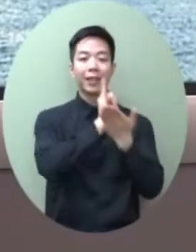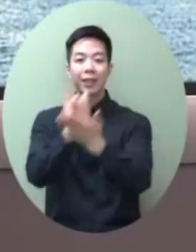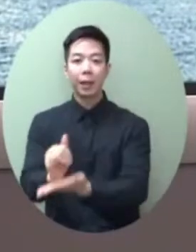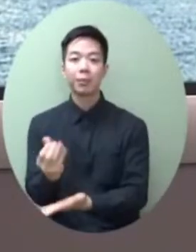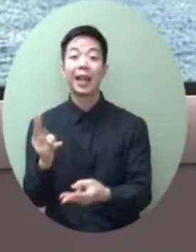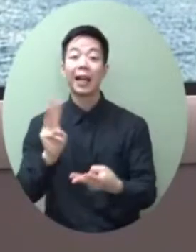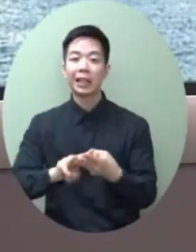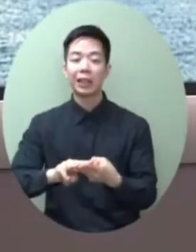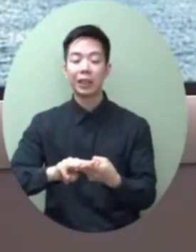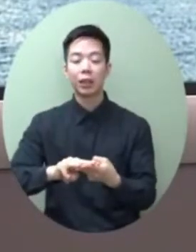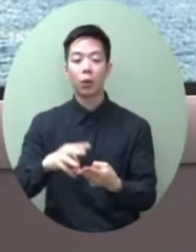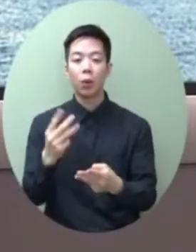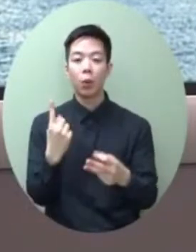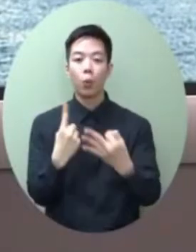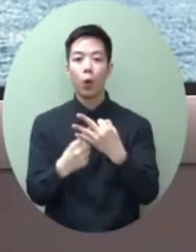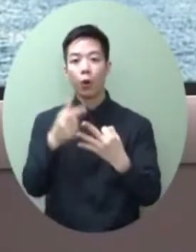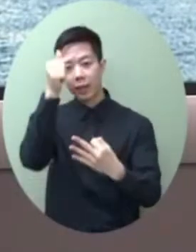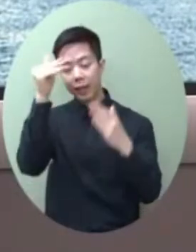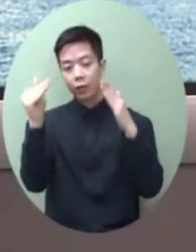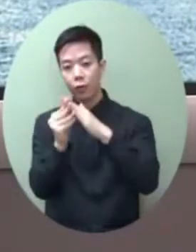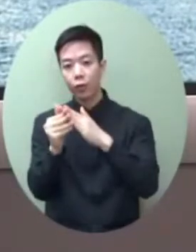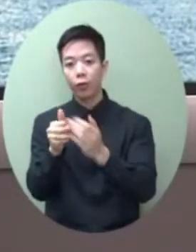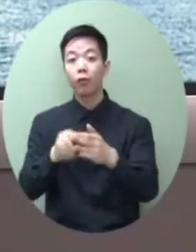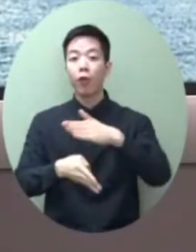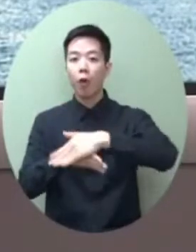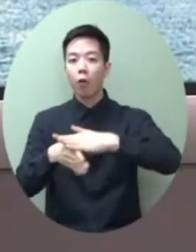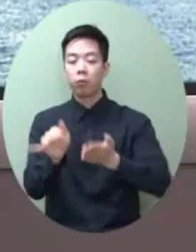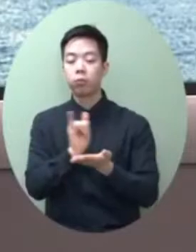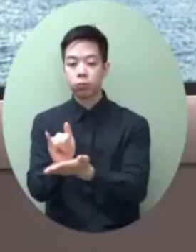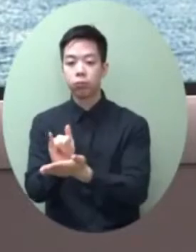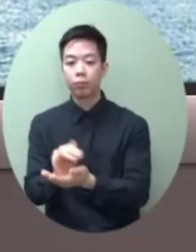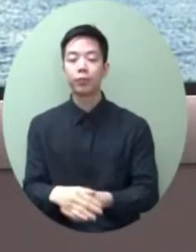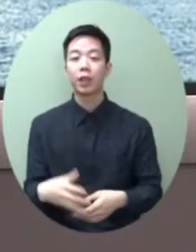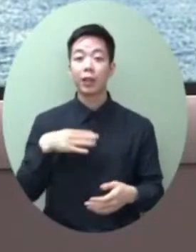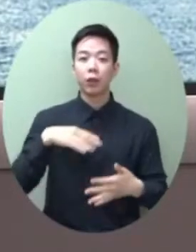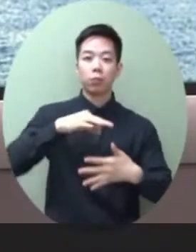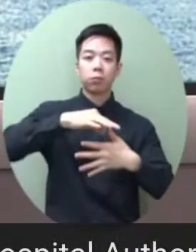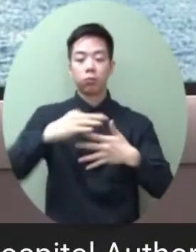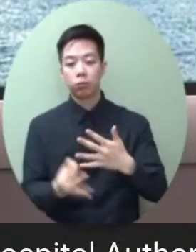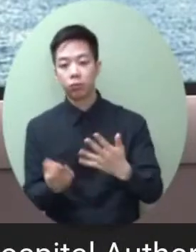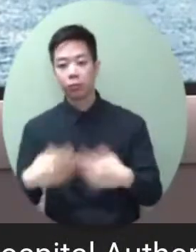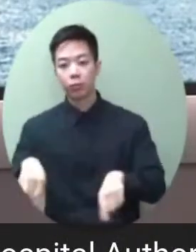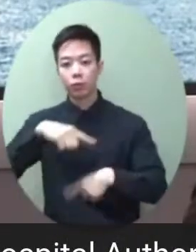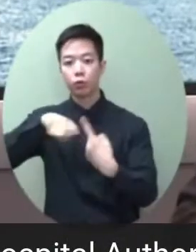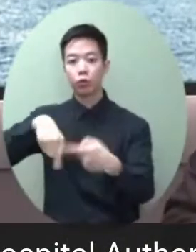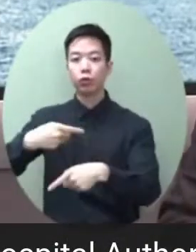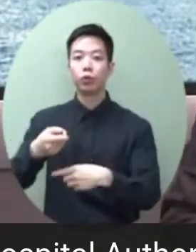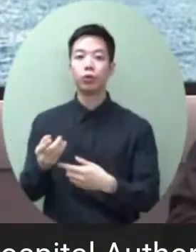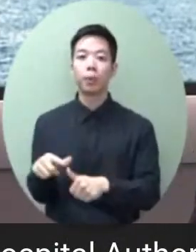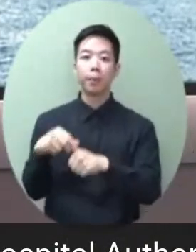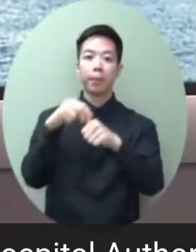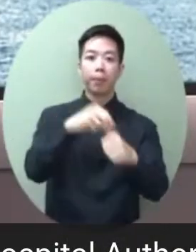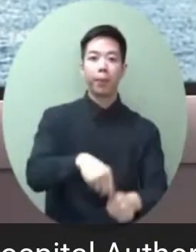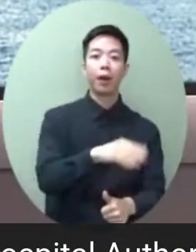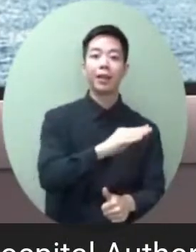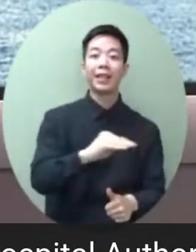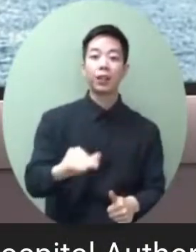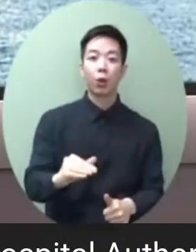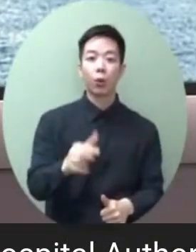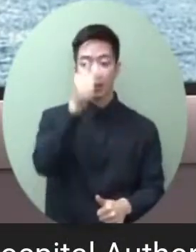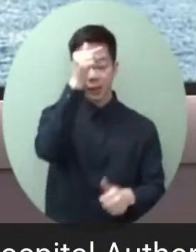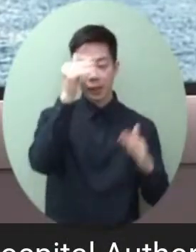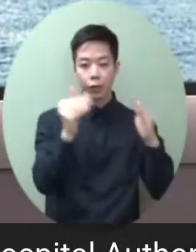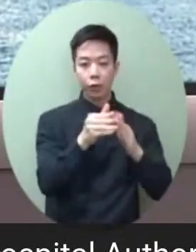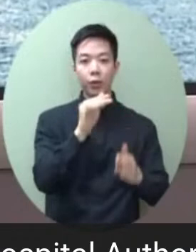of Wales later on, and her condition deteriorated, and then we transferred her to the Children's Hospital